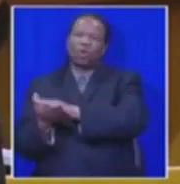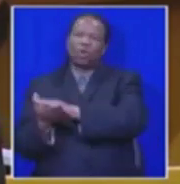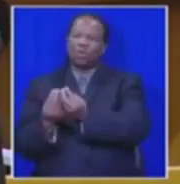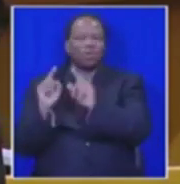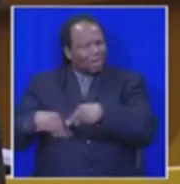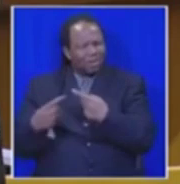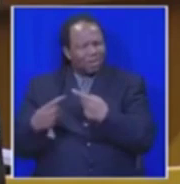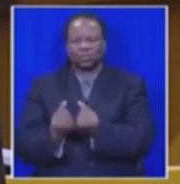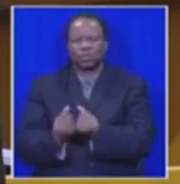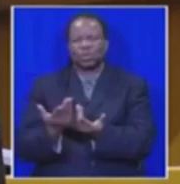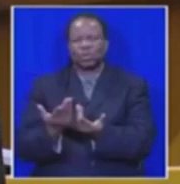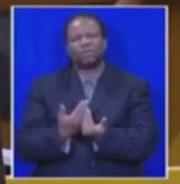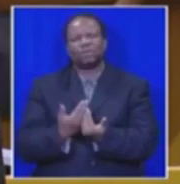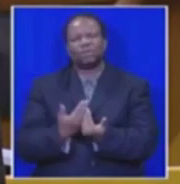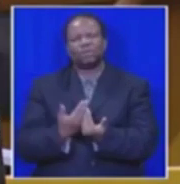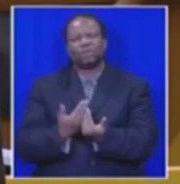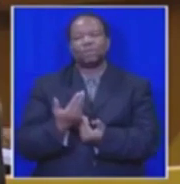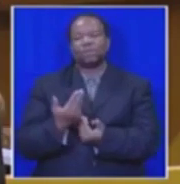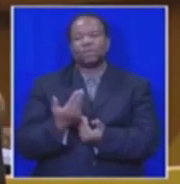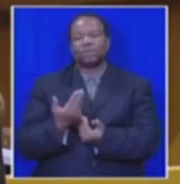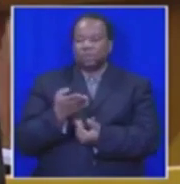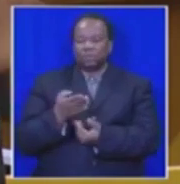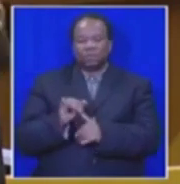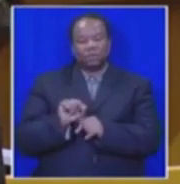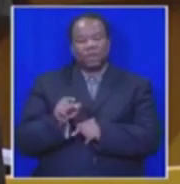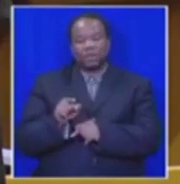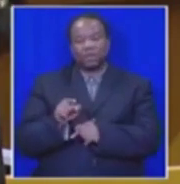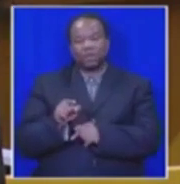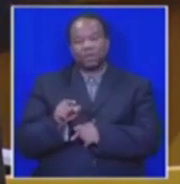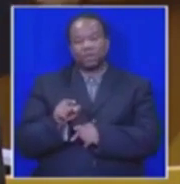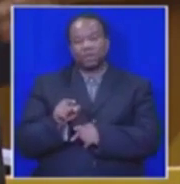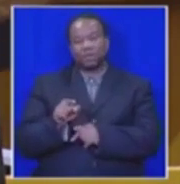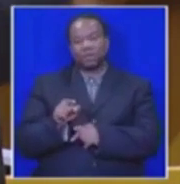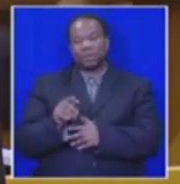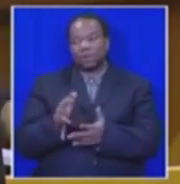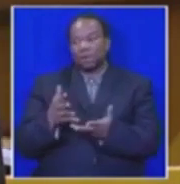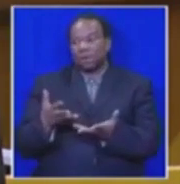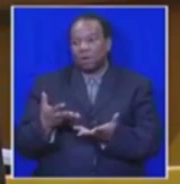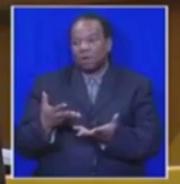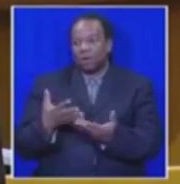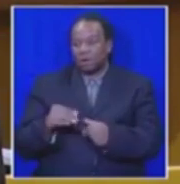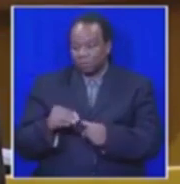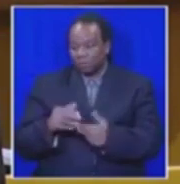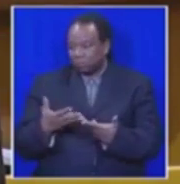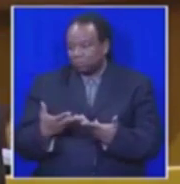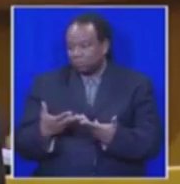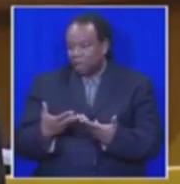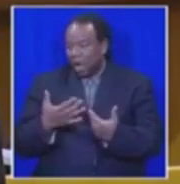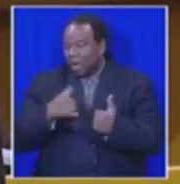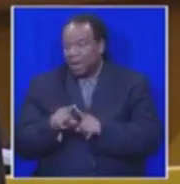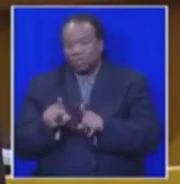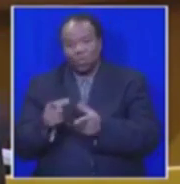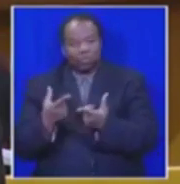In a sense, it then undermines the logic of what we are doing. That you